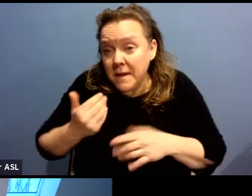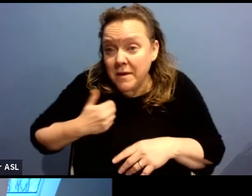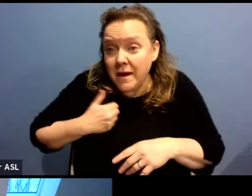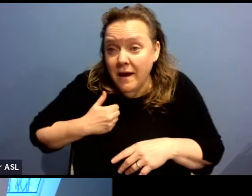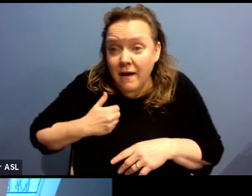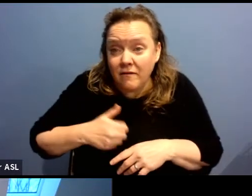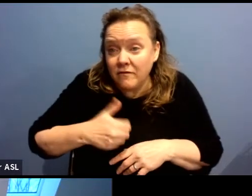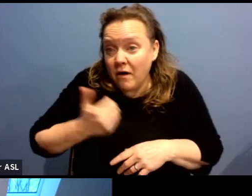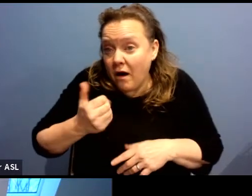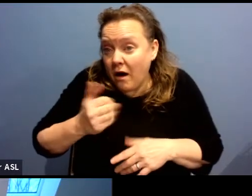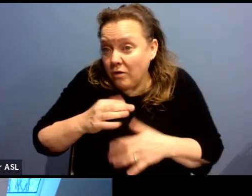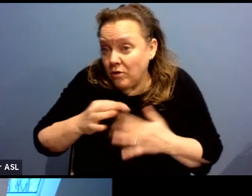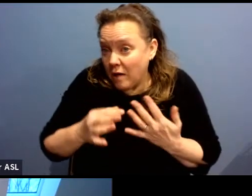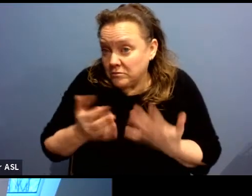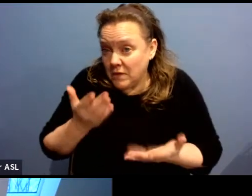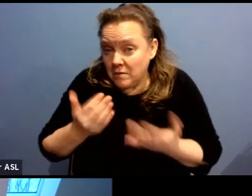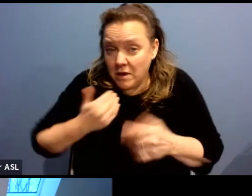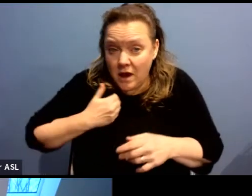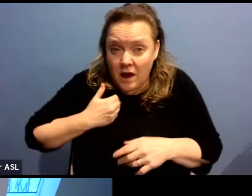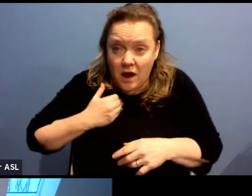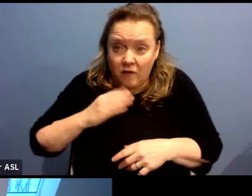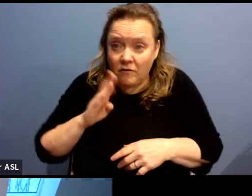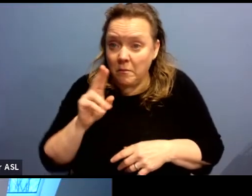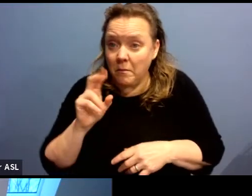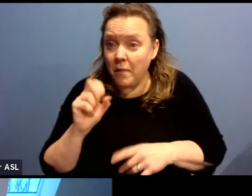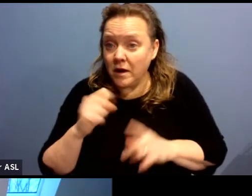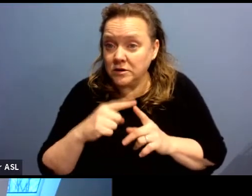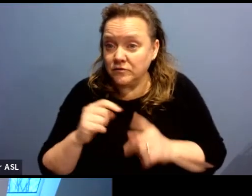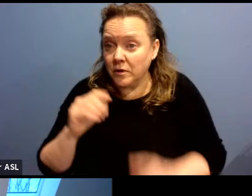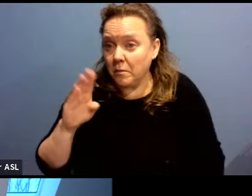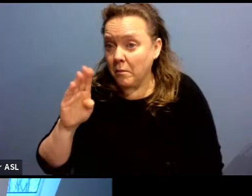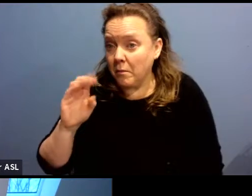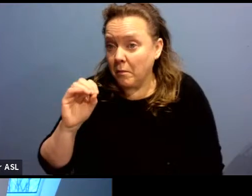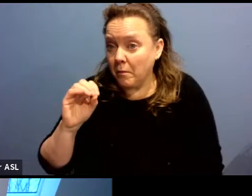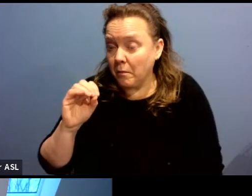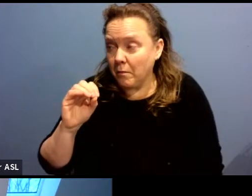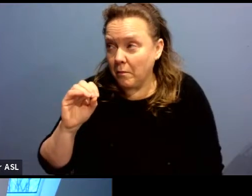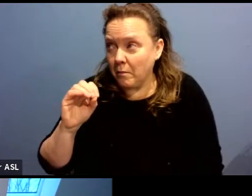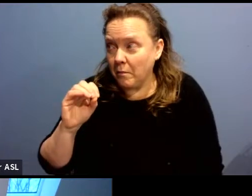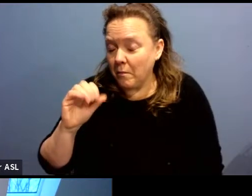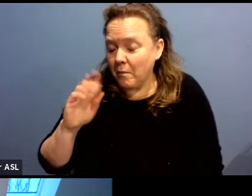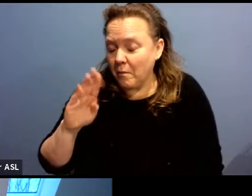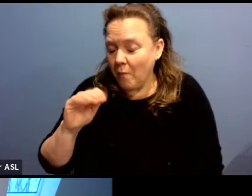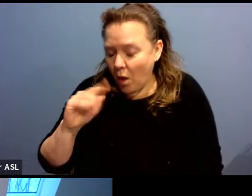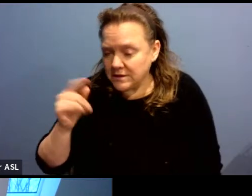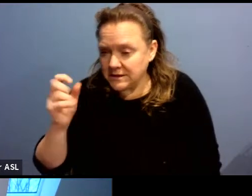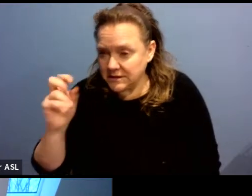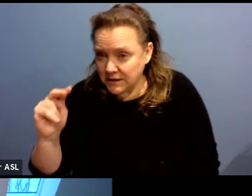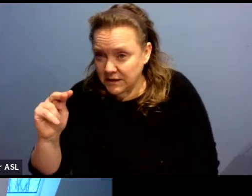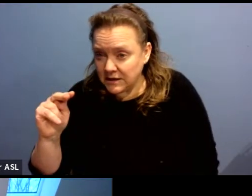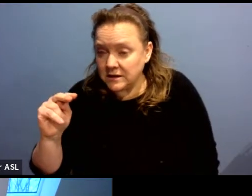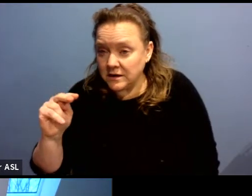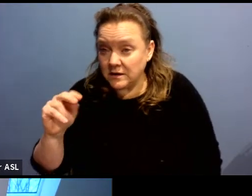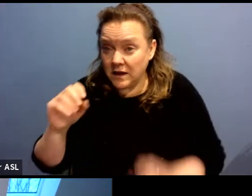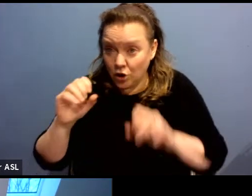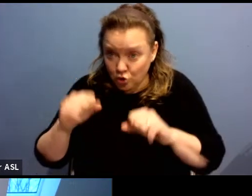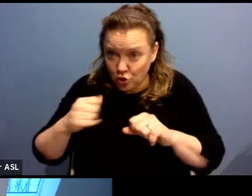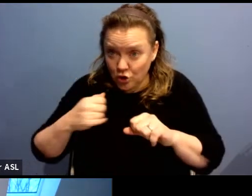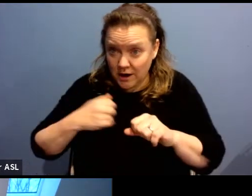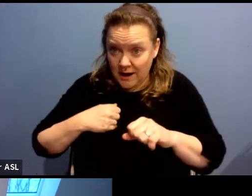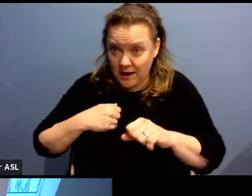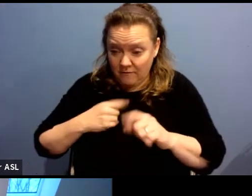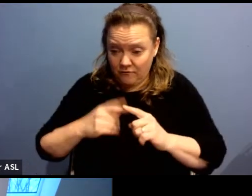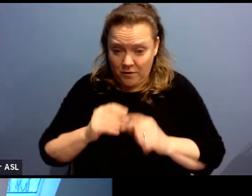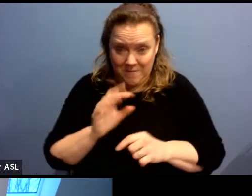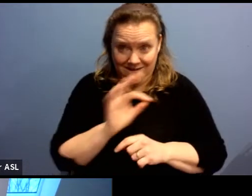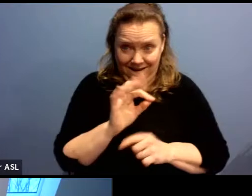bus from Boston or otherwise that could provide service between 9 p.m. and 11 p.m.,